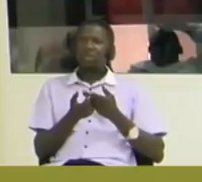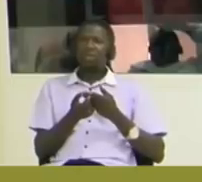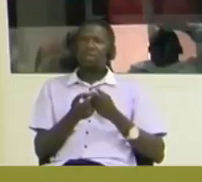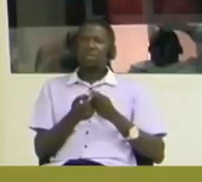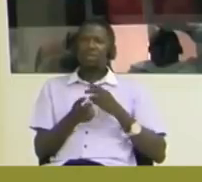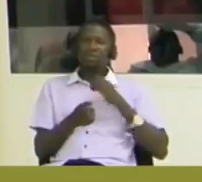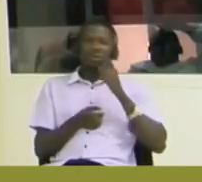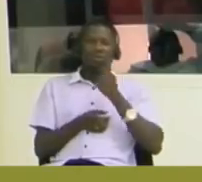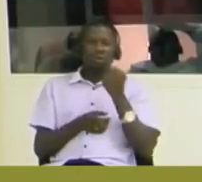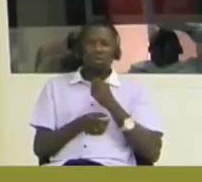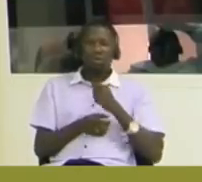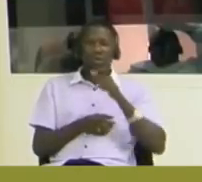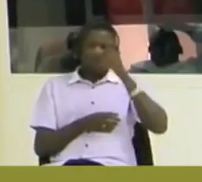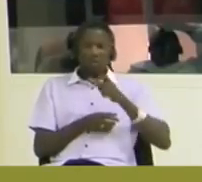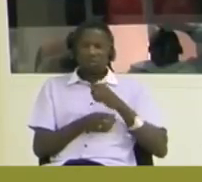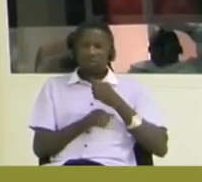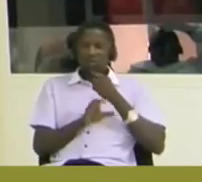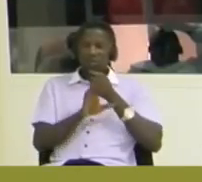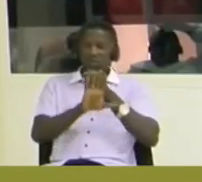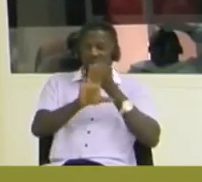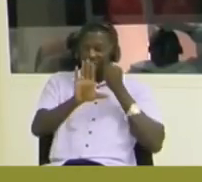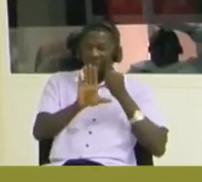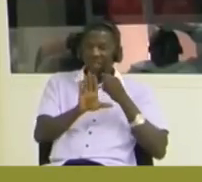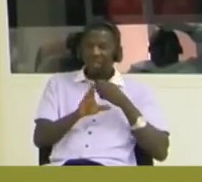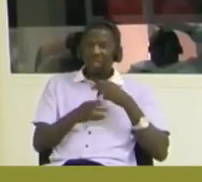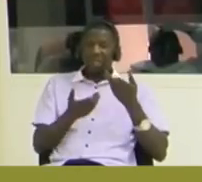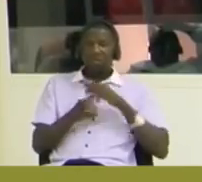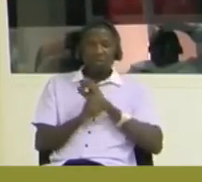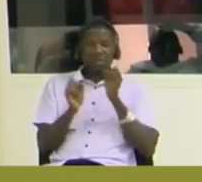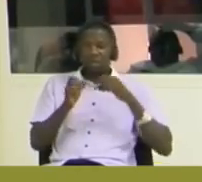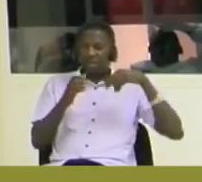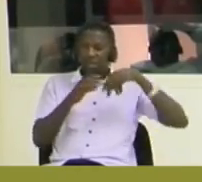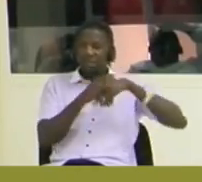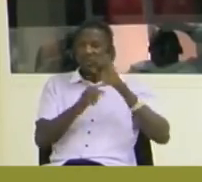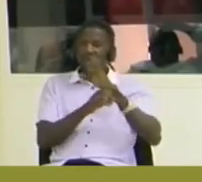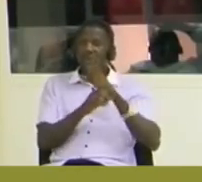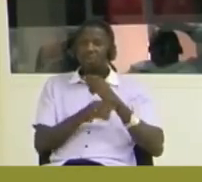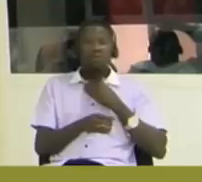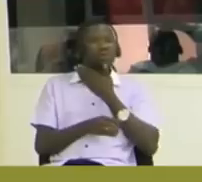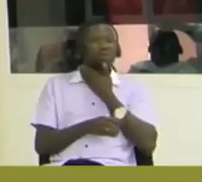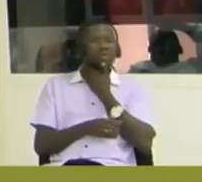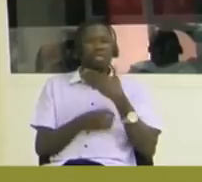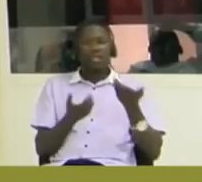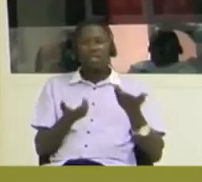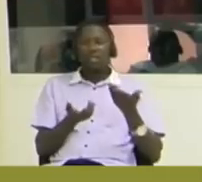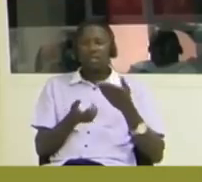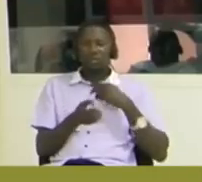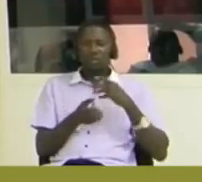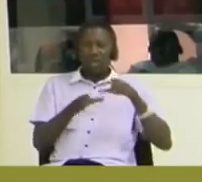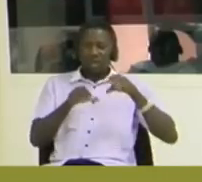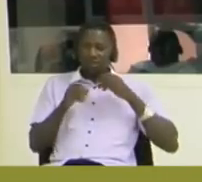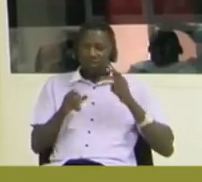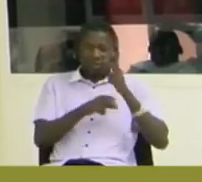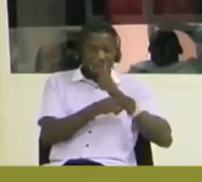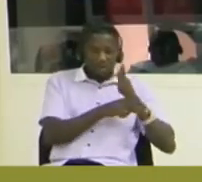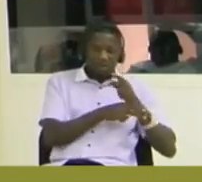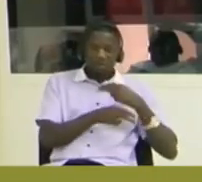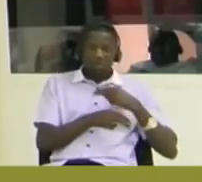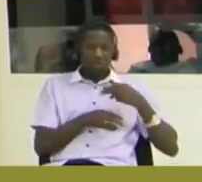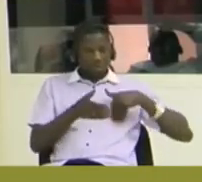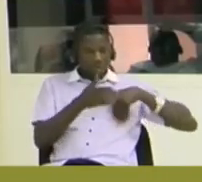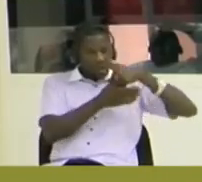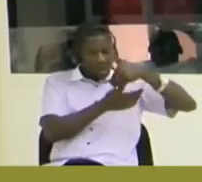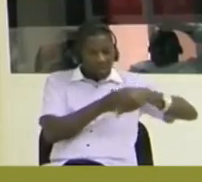and protect was not in the country. It would have just been much more feasible to get his guards to just go down the